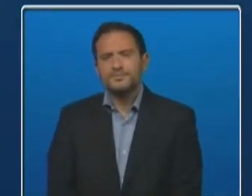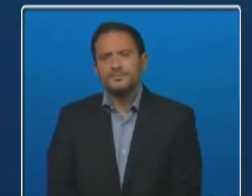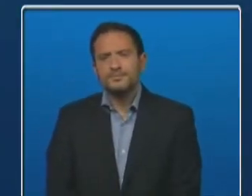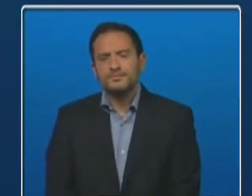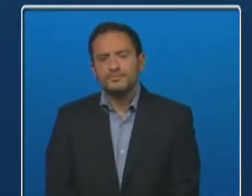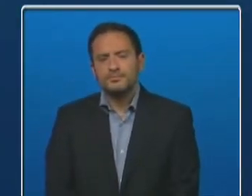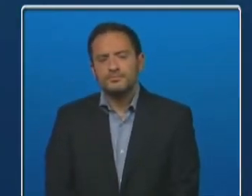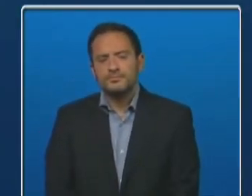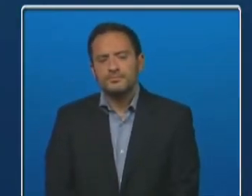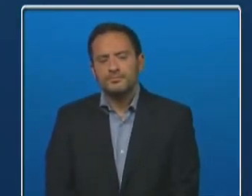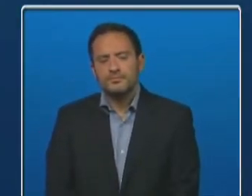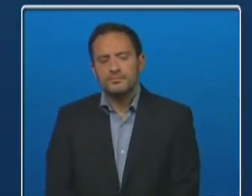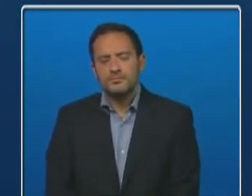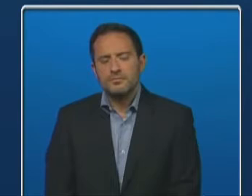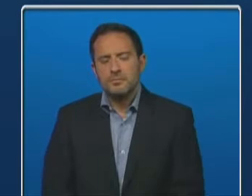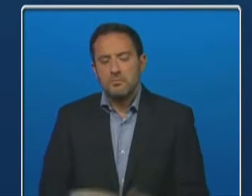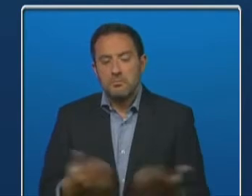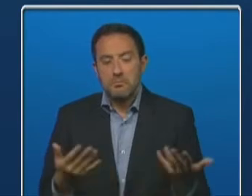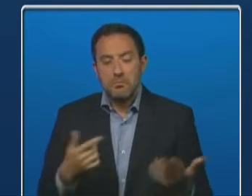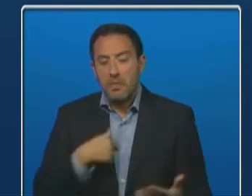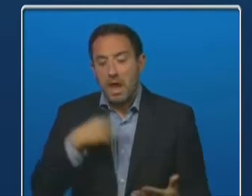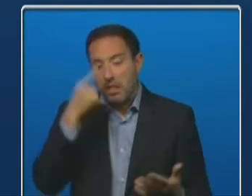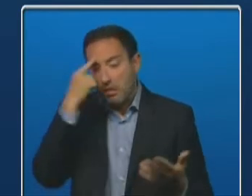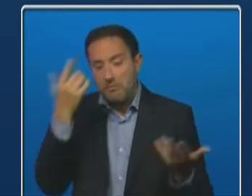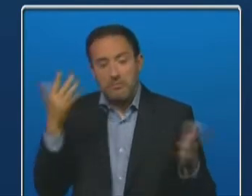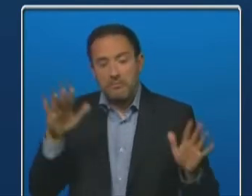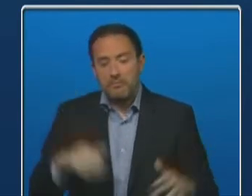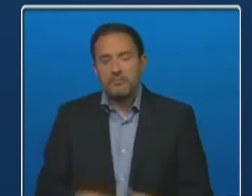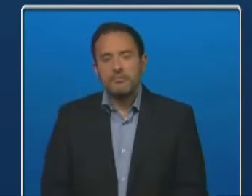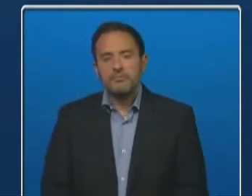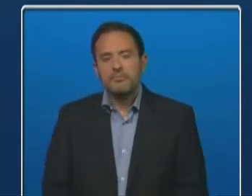I think that addresses it. Okay. Thanks for that.